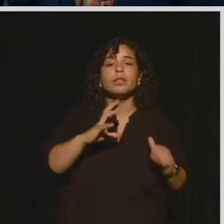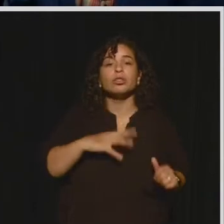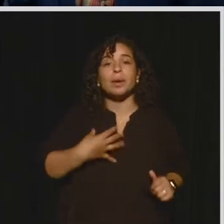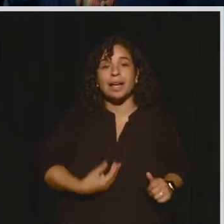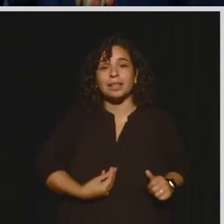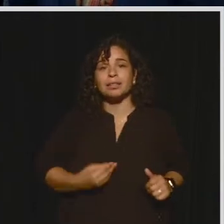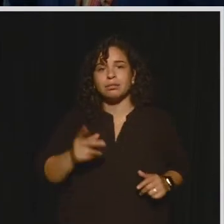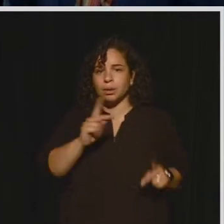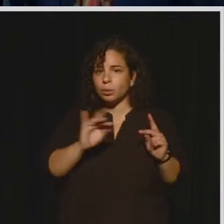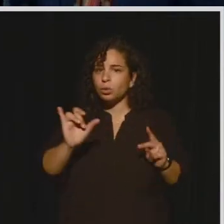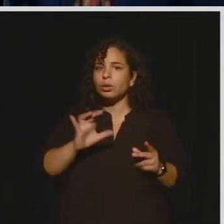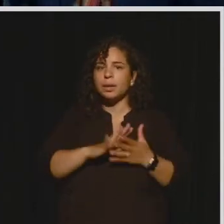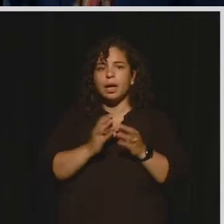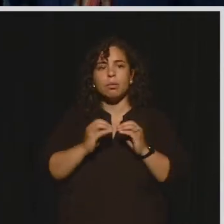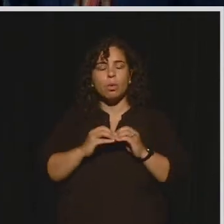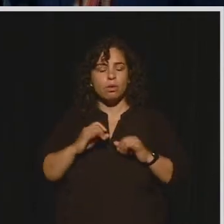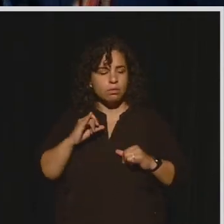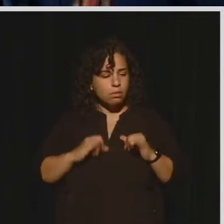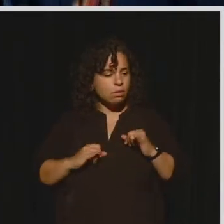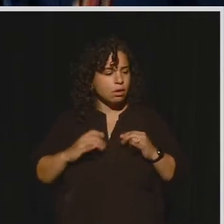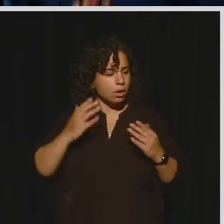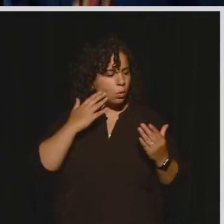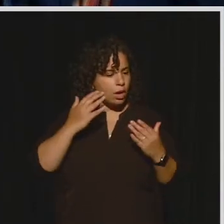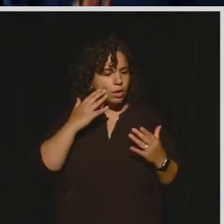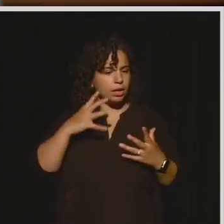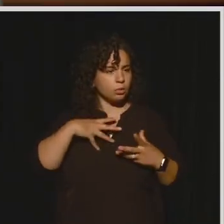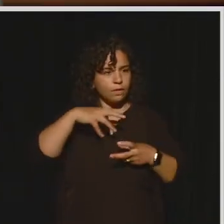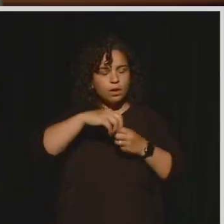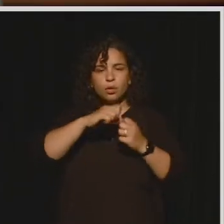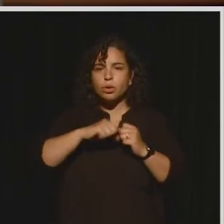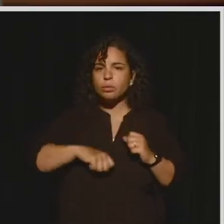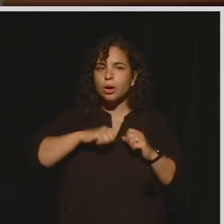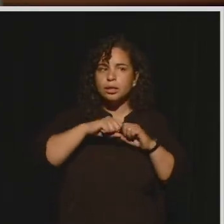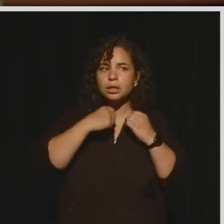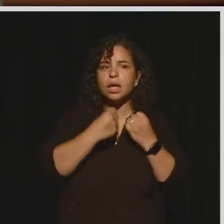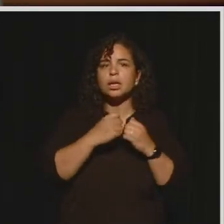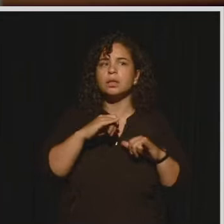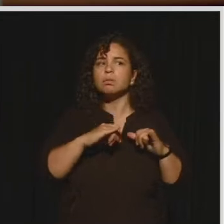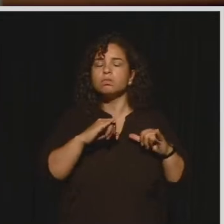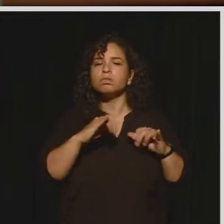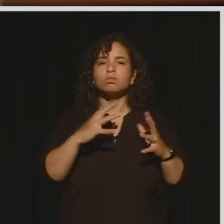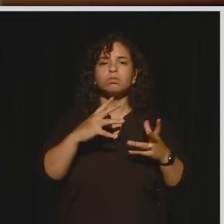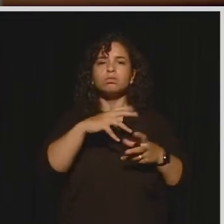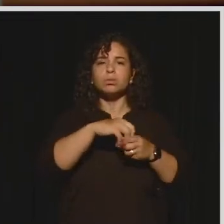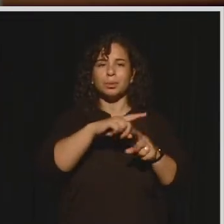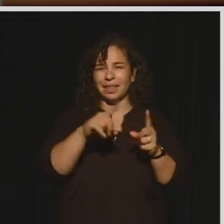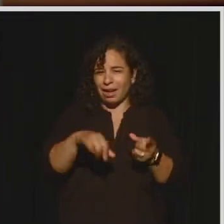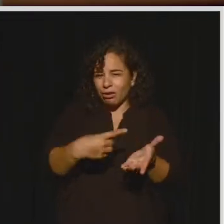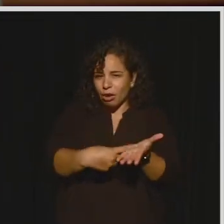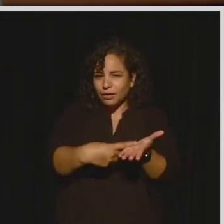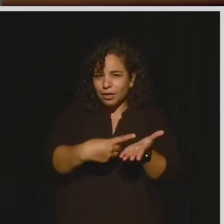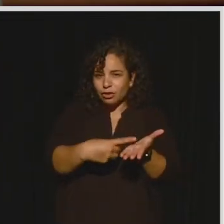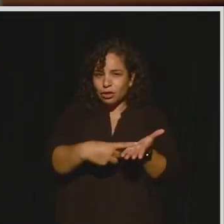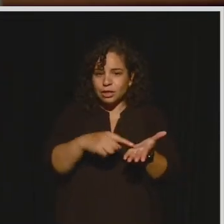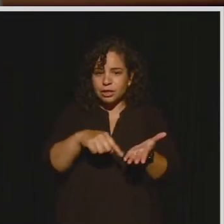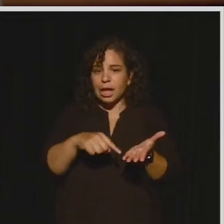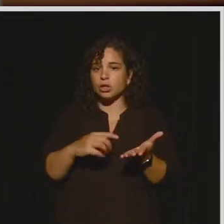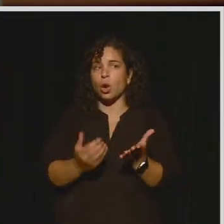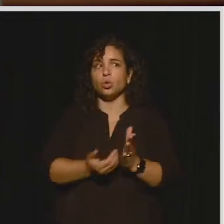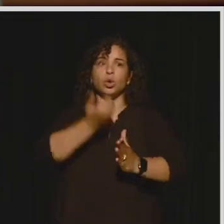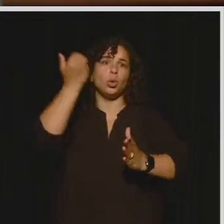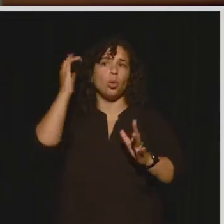of awareness and being within the Pride societies, again, these conversations aren't new. I